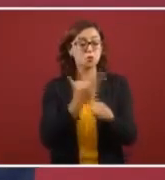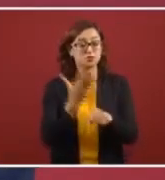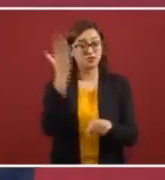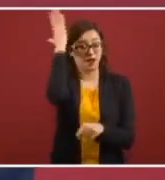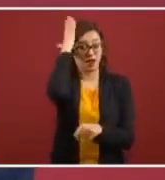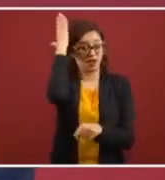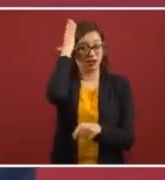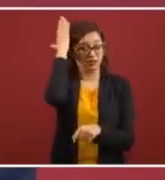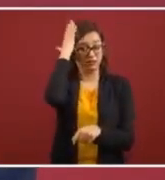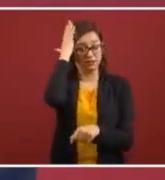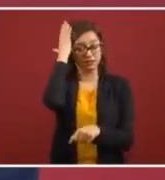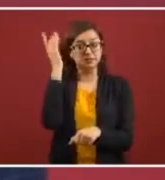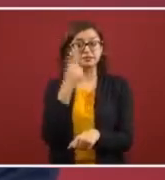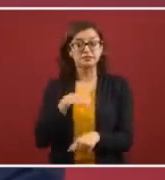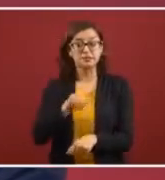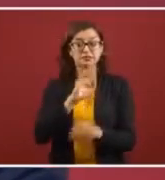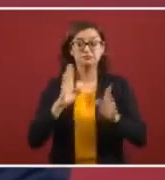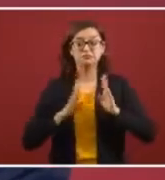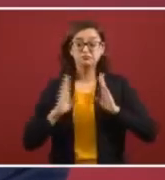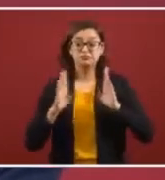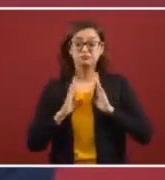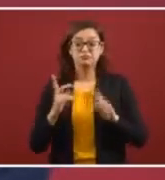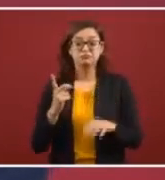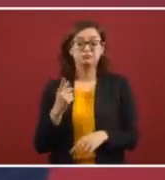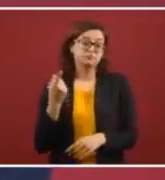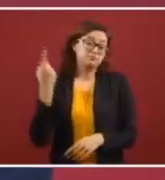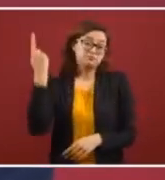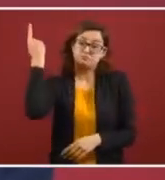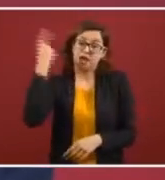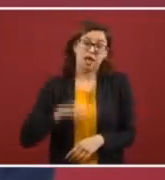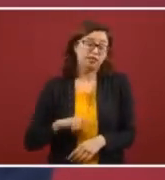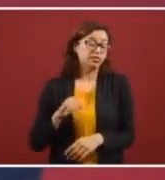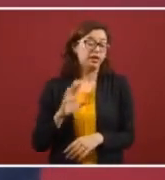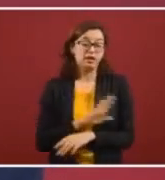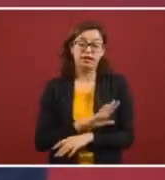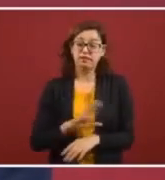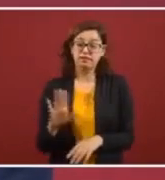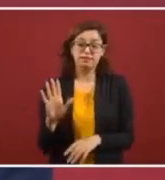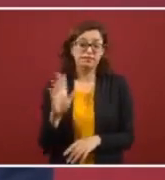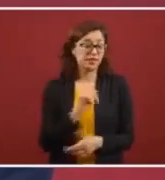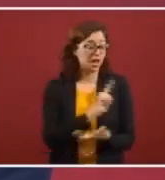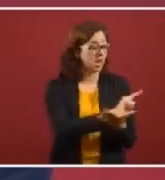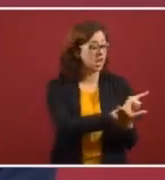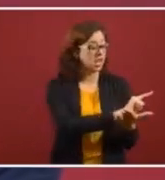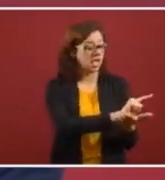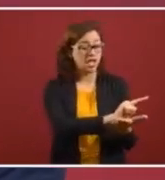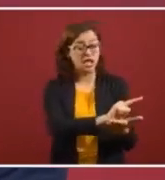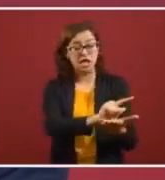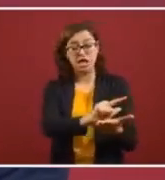the ones that were in charge of the operations, that there was an order from above to clean.